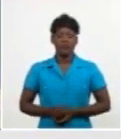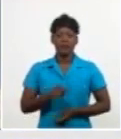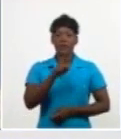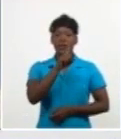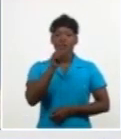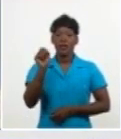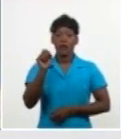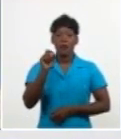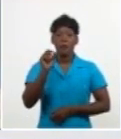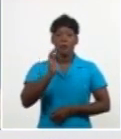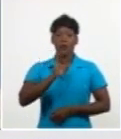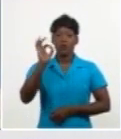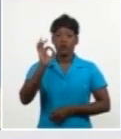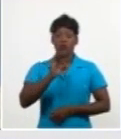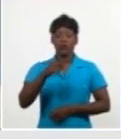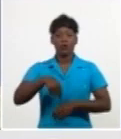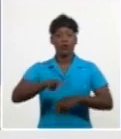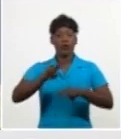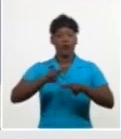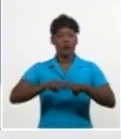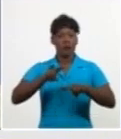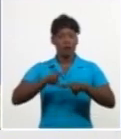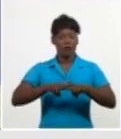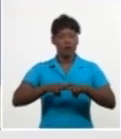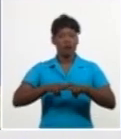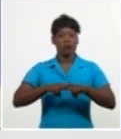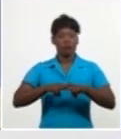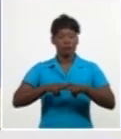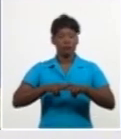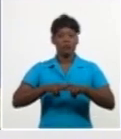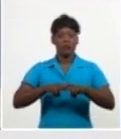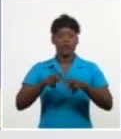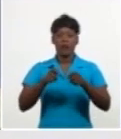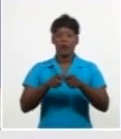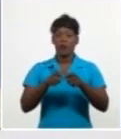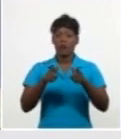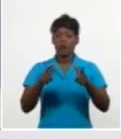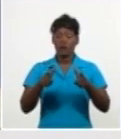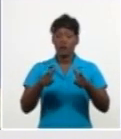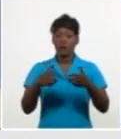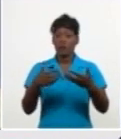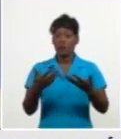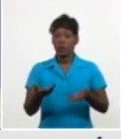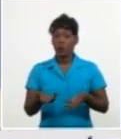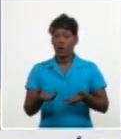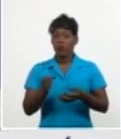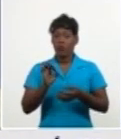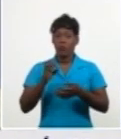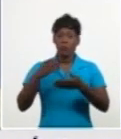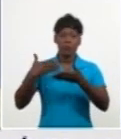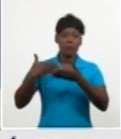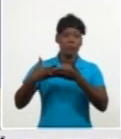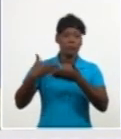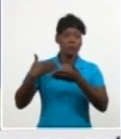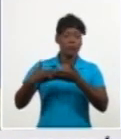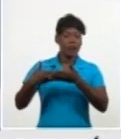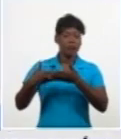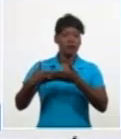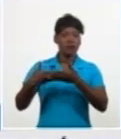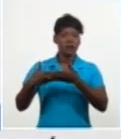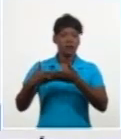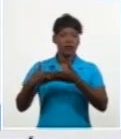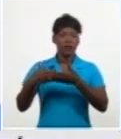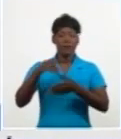100% of the cases belong to Havana province. Most of them are traced at a construction enterprise from La Lisa